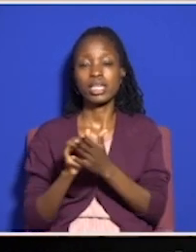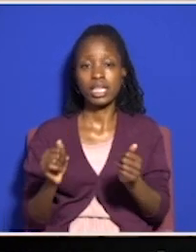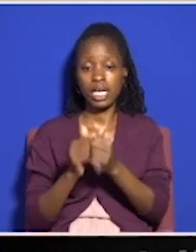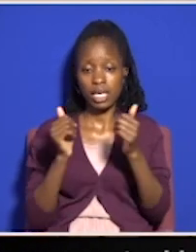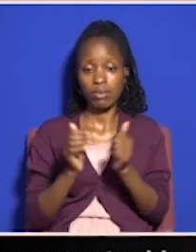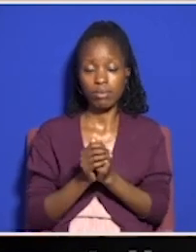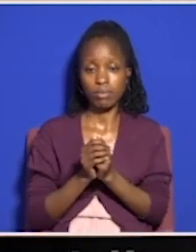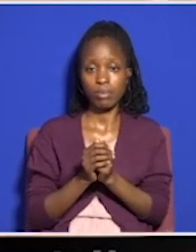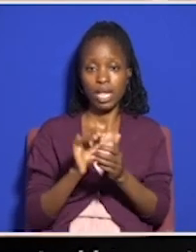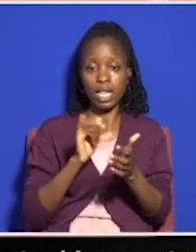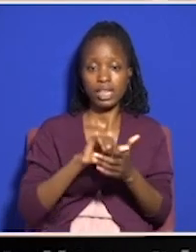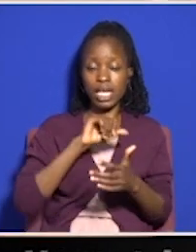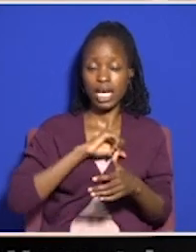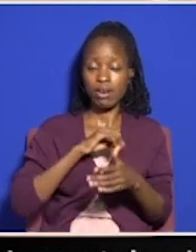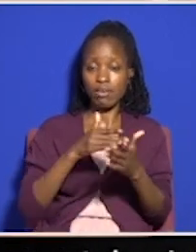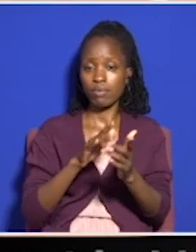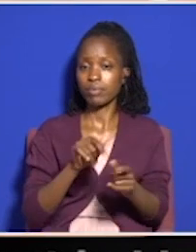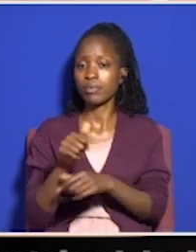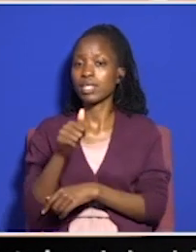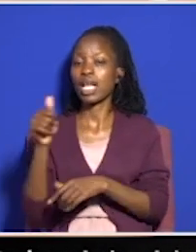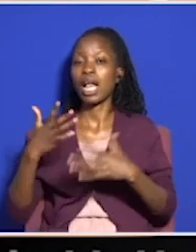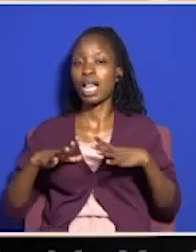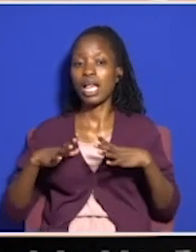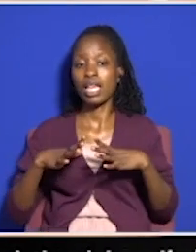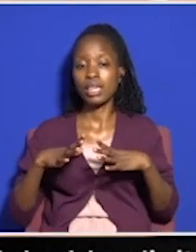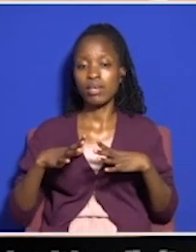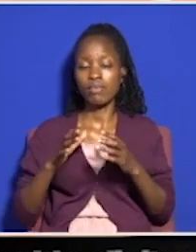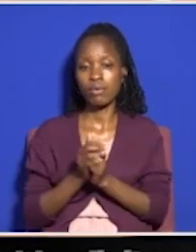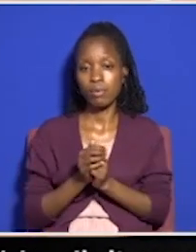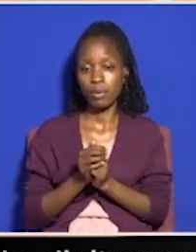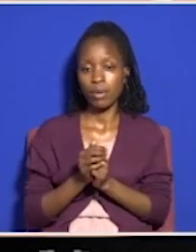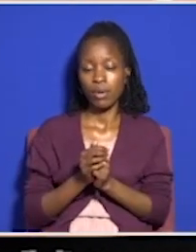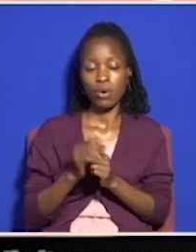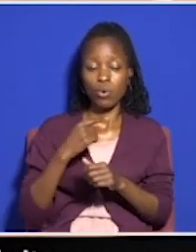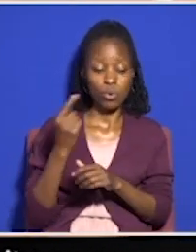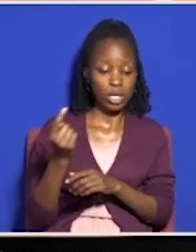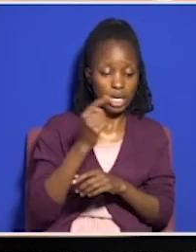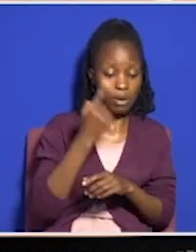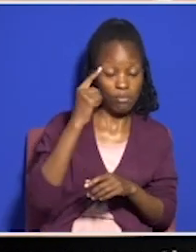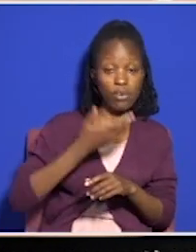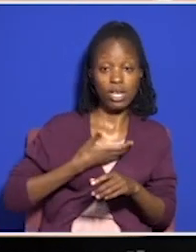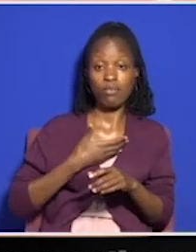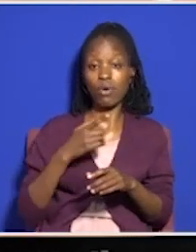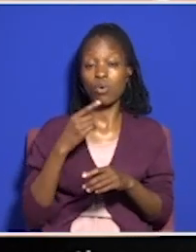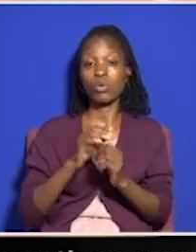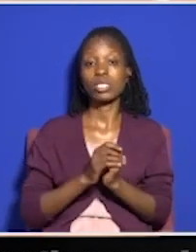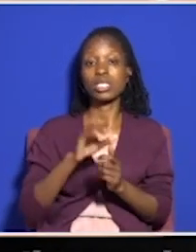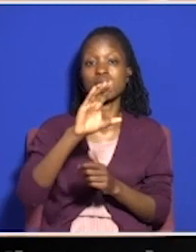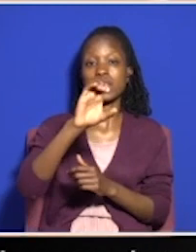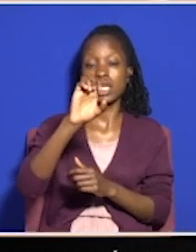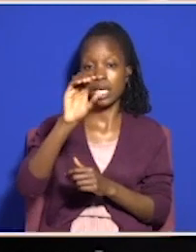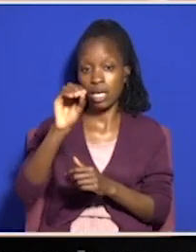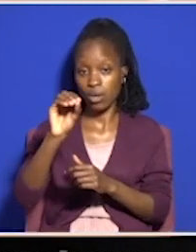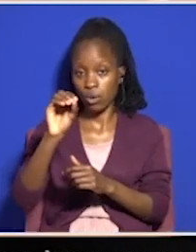of course, on the advantage side. Other witnesses due to appear on the inquiry include the Central Bank of Kenya Governor, the